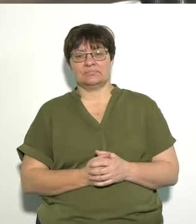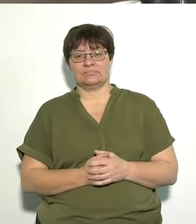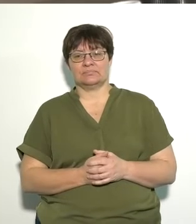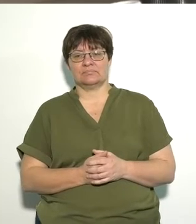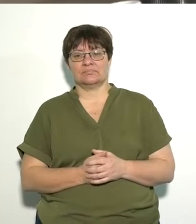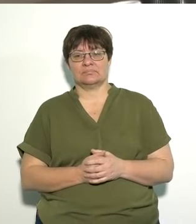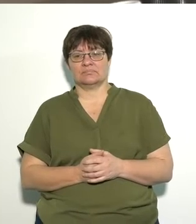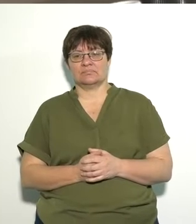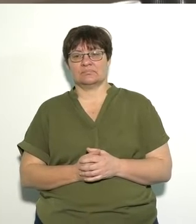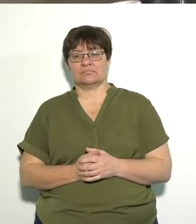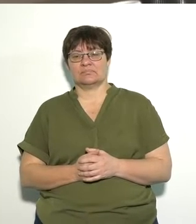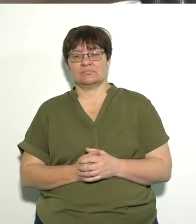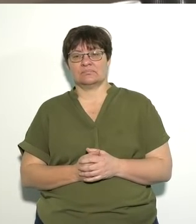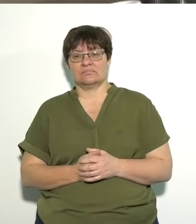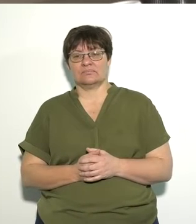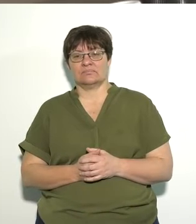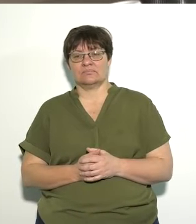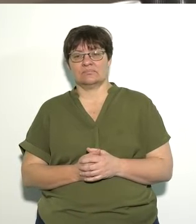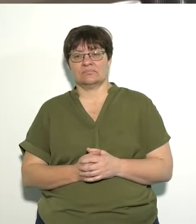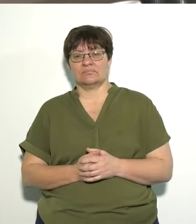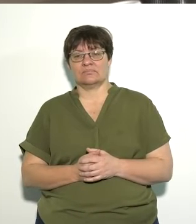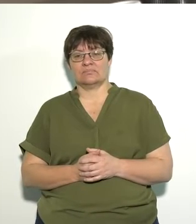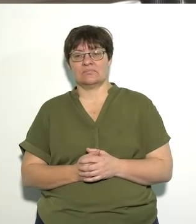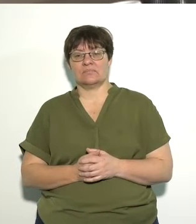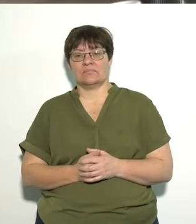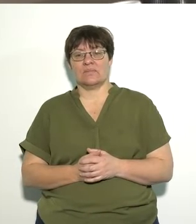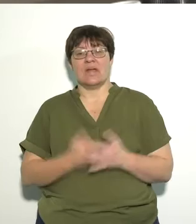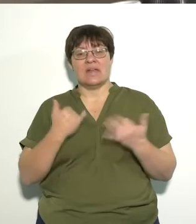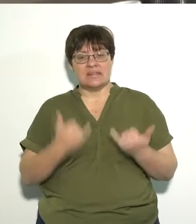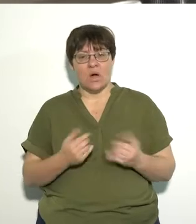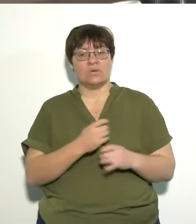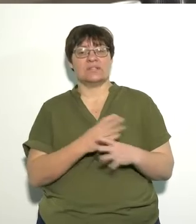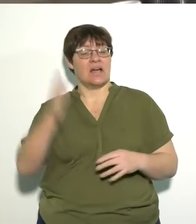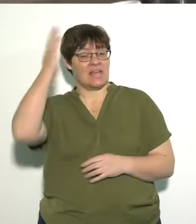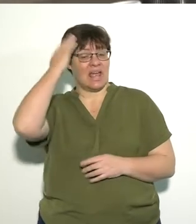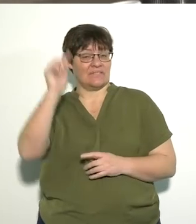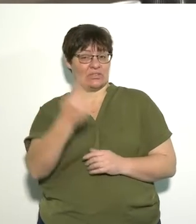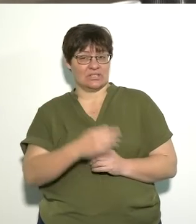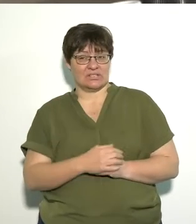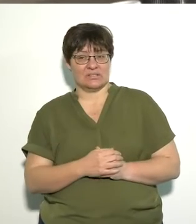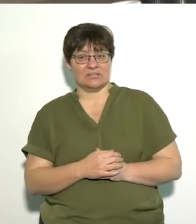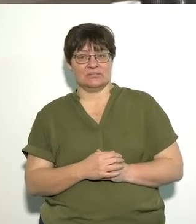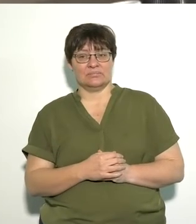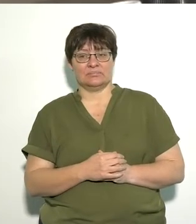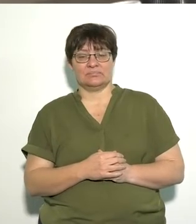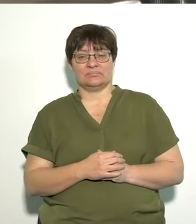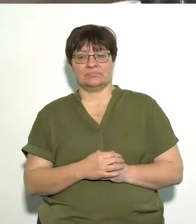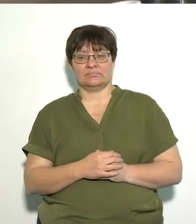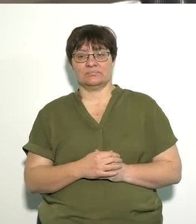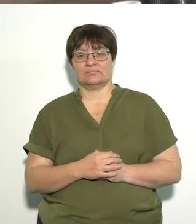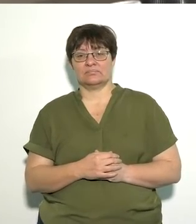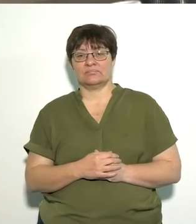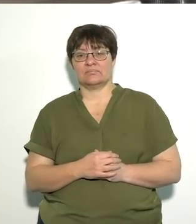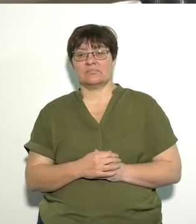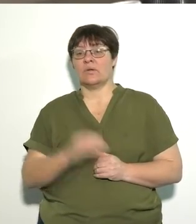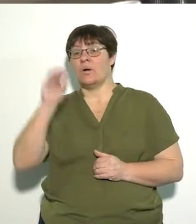Okay, you're going to put your string out, and we are going to start with the head. You are going to take your head and you are going to